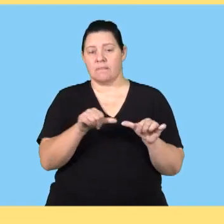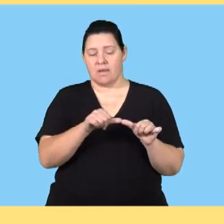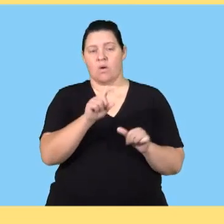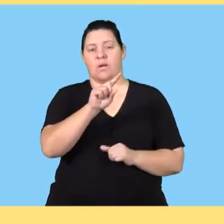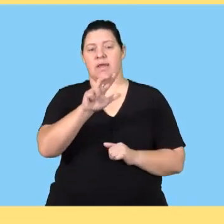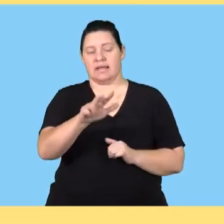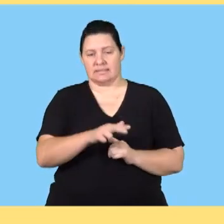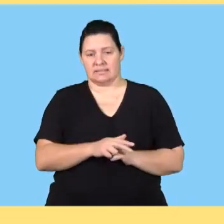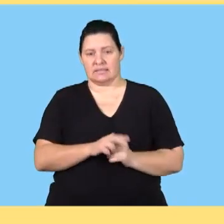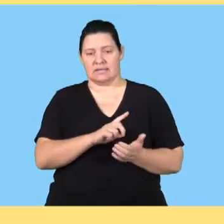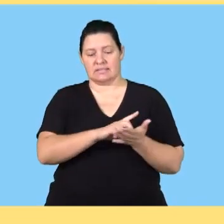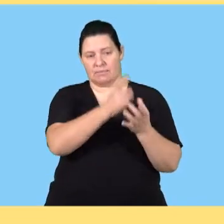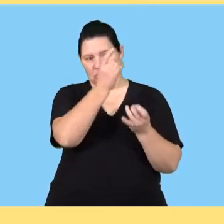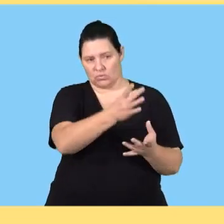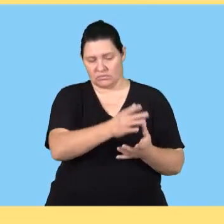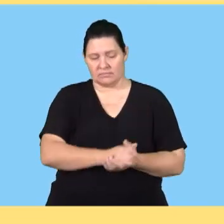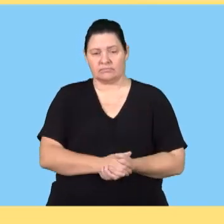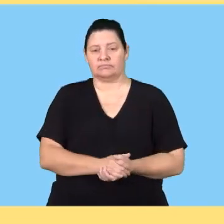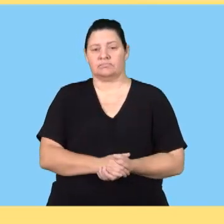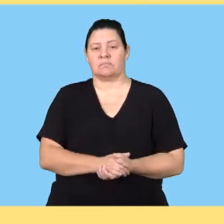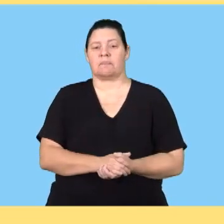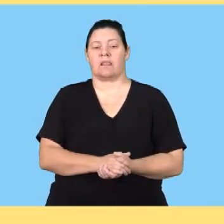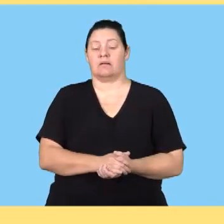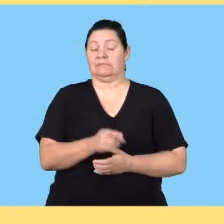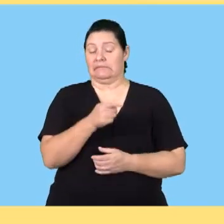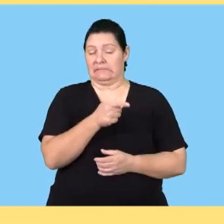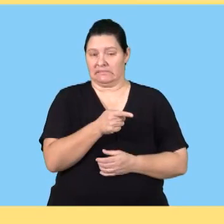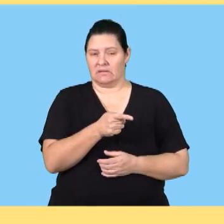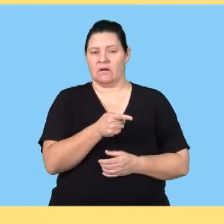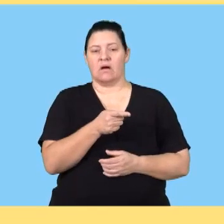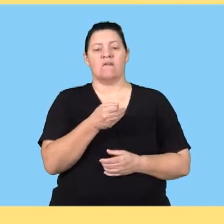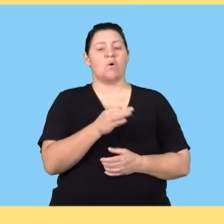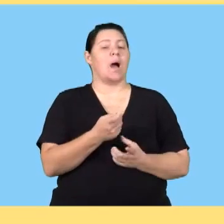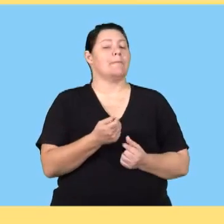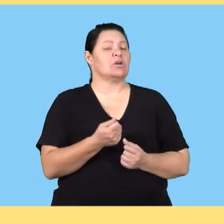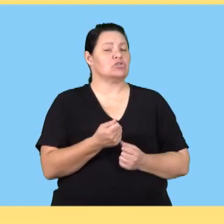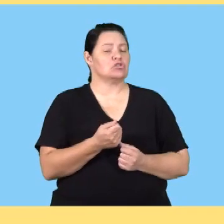Number 18. Debit note 18. And that is for